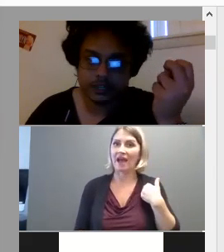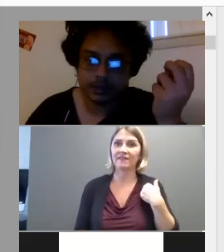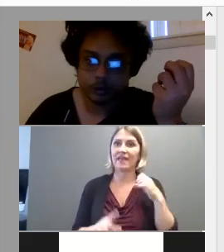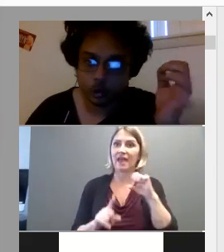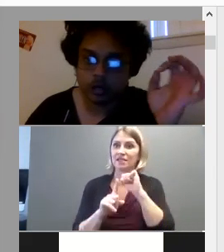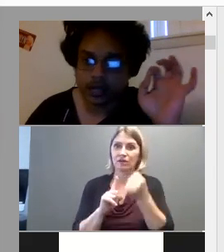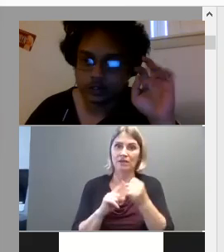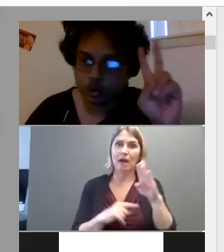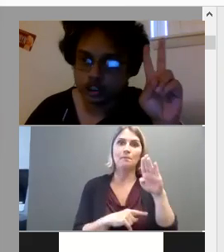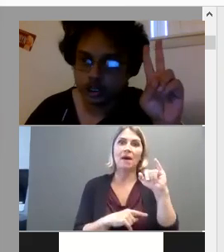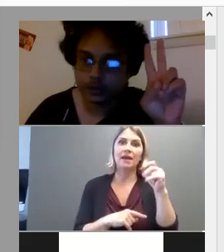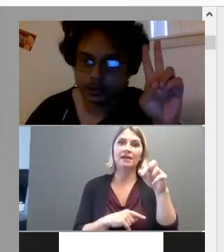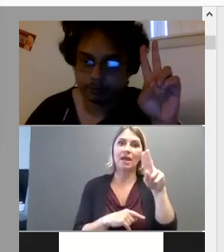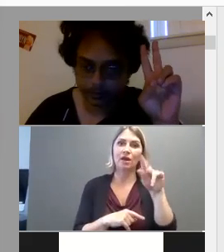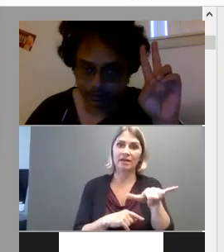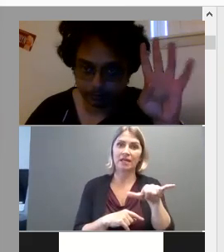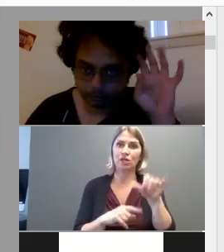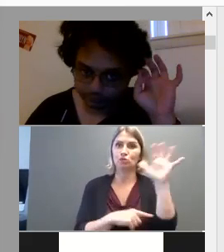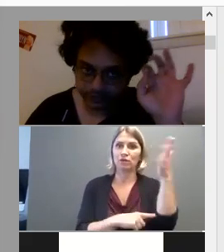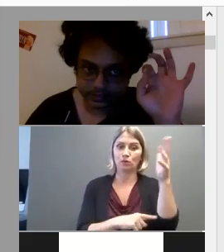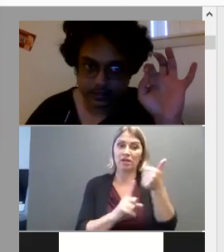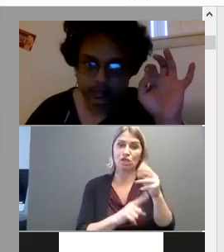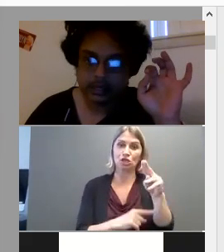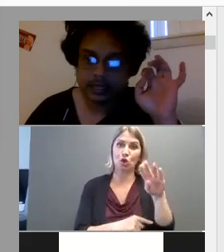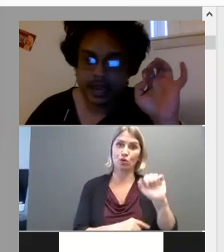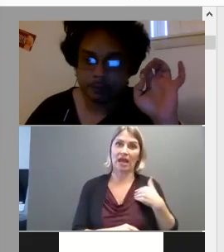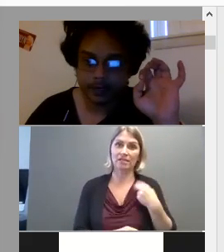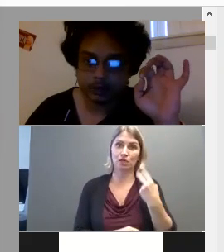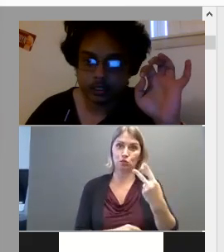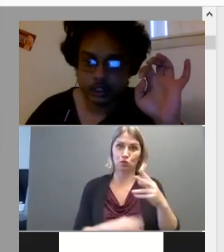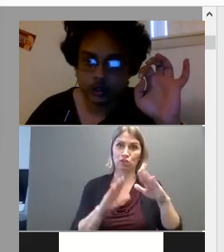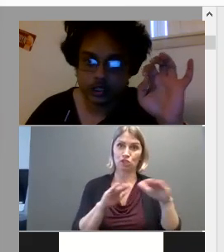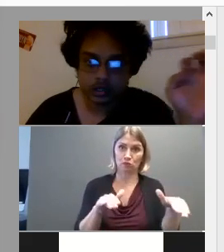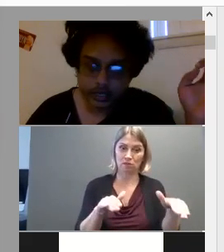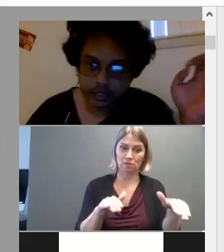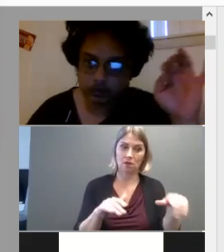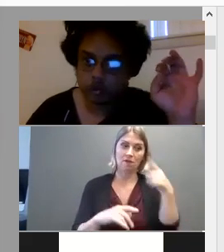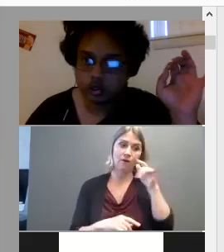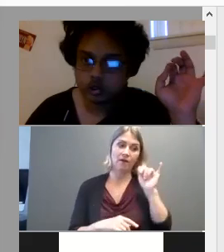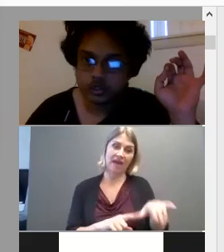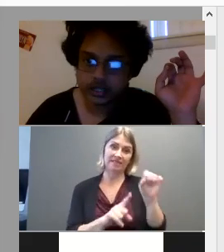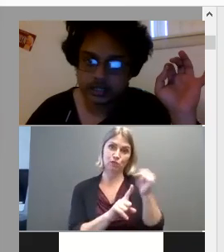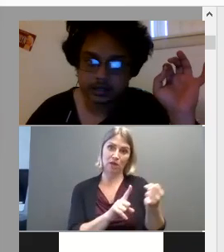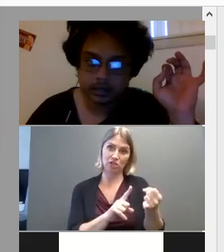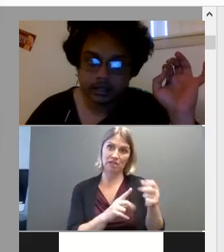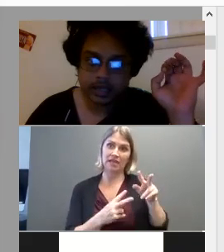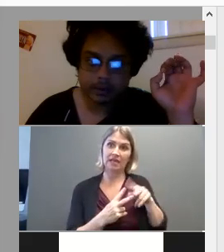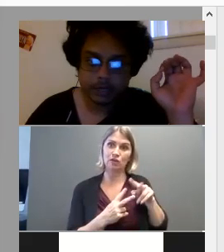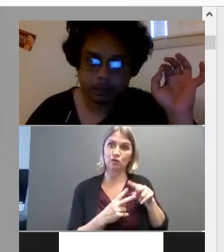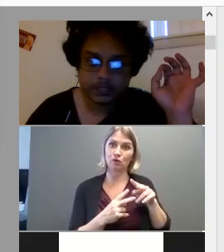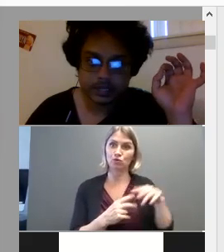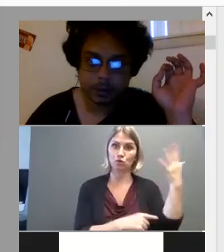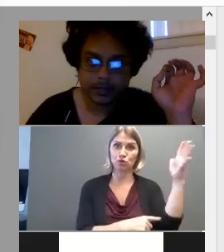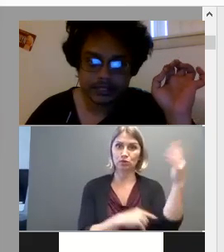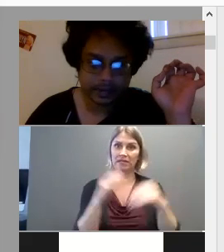where every node has 2 children fixed, in that particular situation, either of those 2 trees